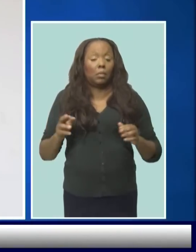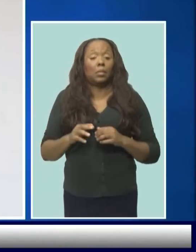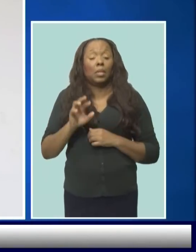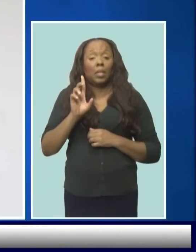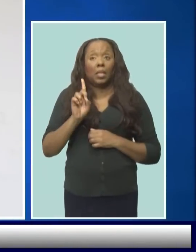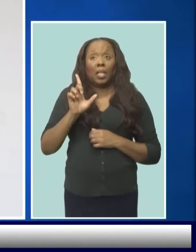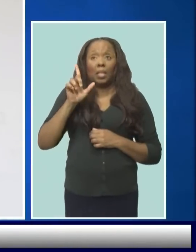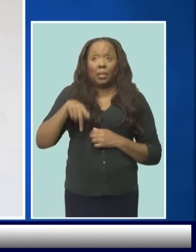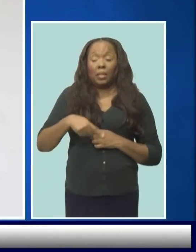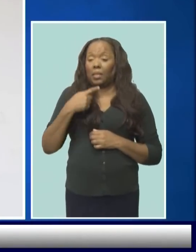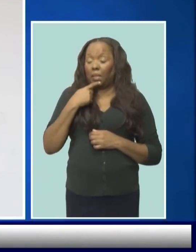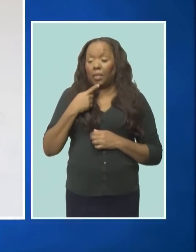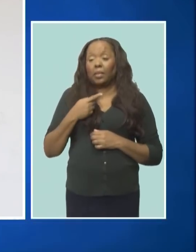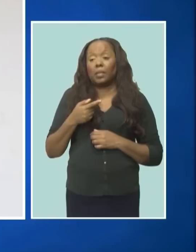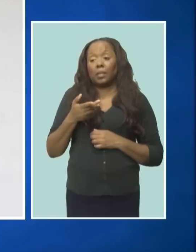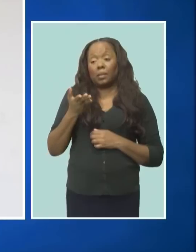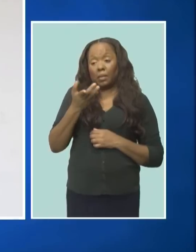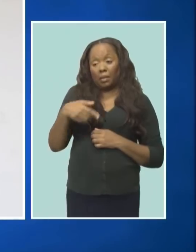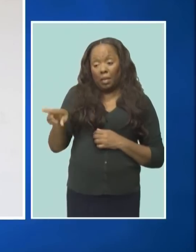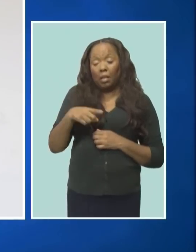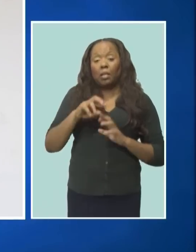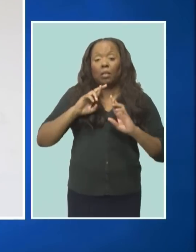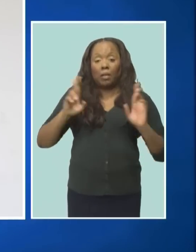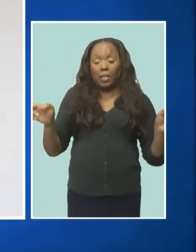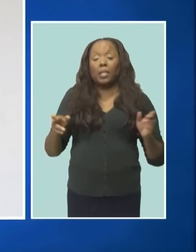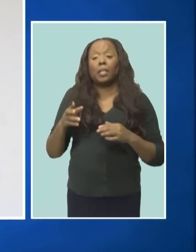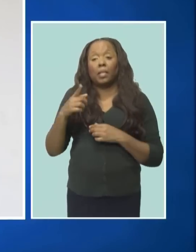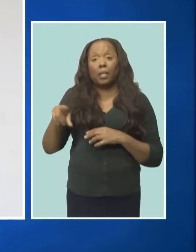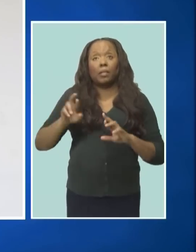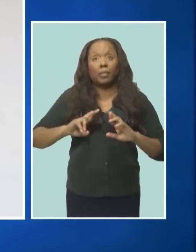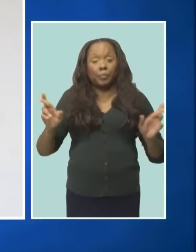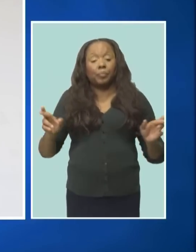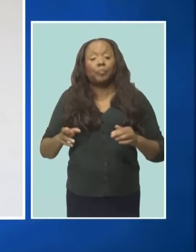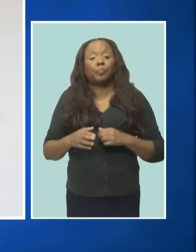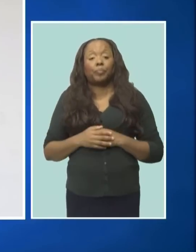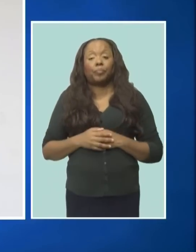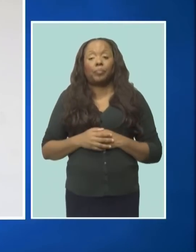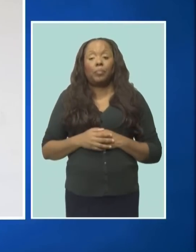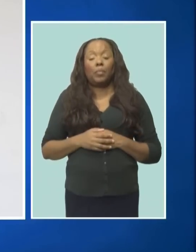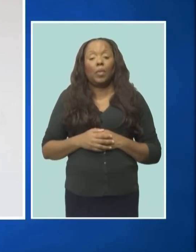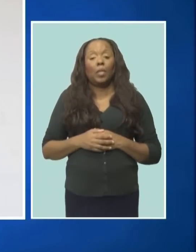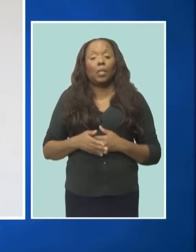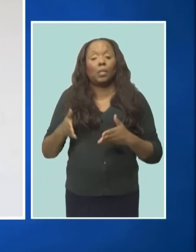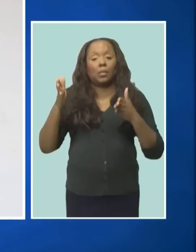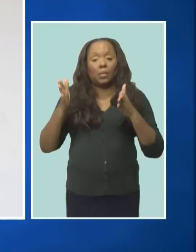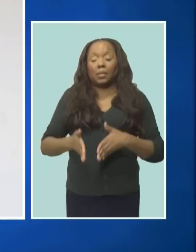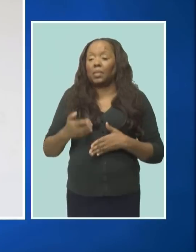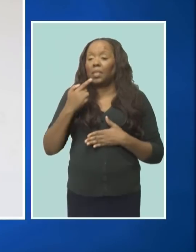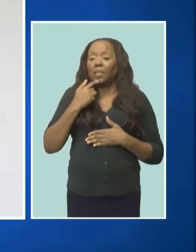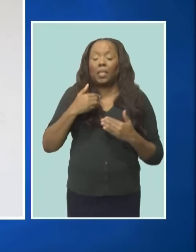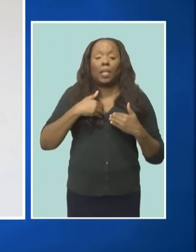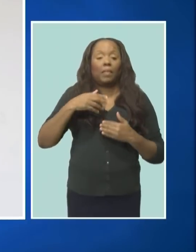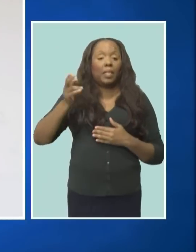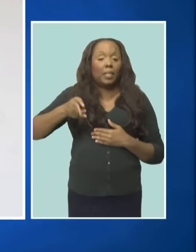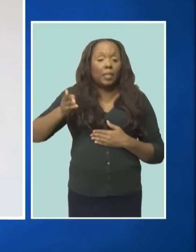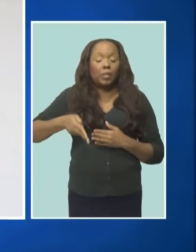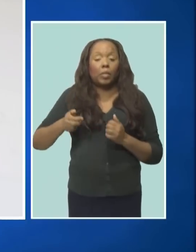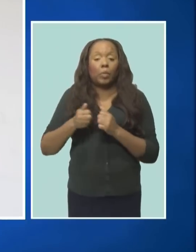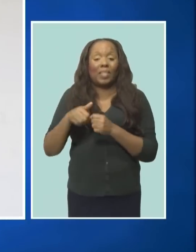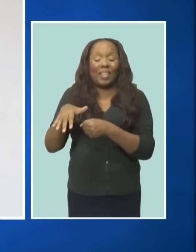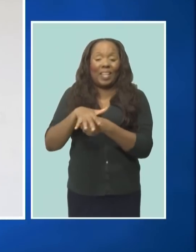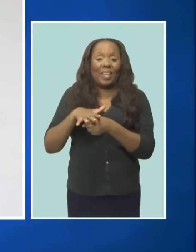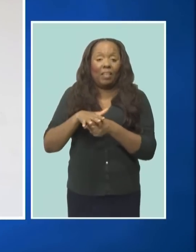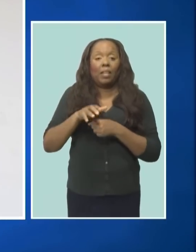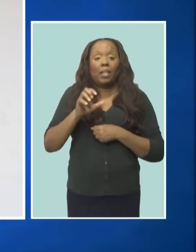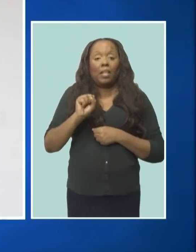indicated that they are ready. They've announced a candidate, and the candidate has already said that she has some history in the constituency, so clearly